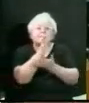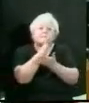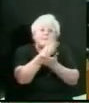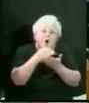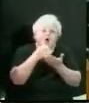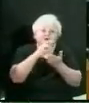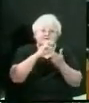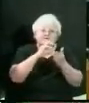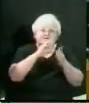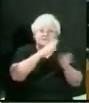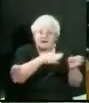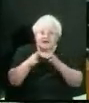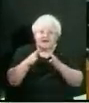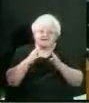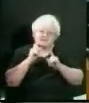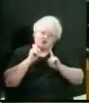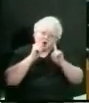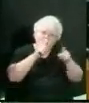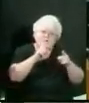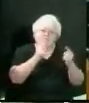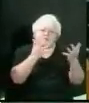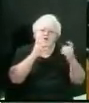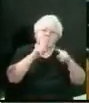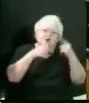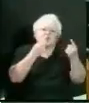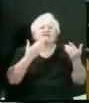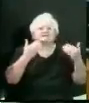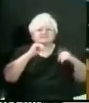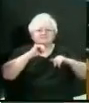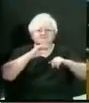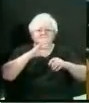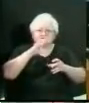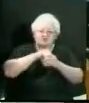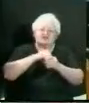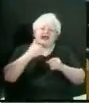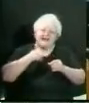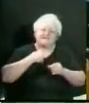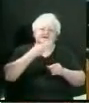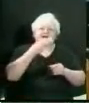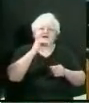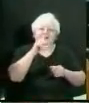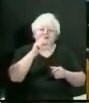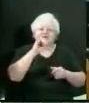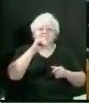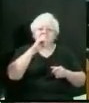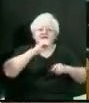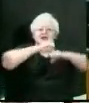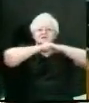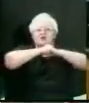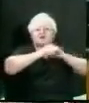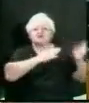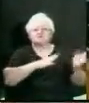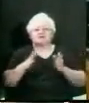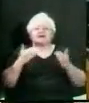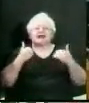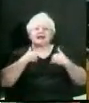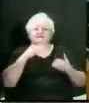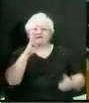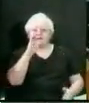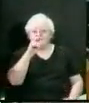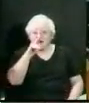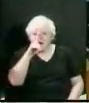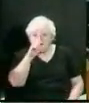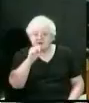get to where we want to be involves having a hillside and protection plan, but it also involves having bonds.